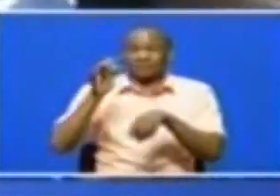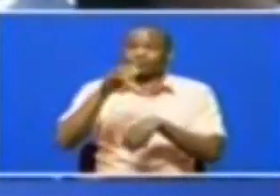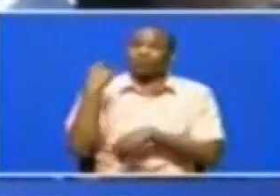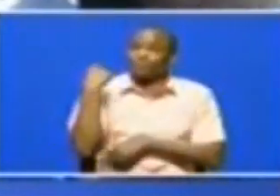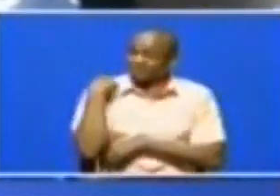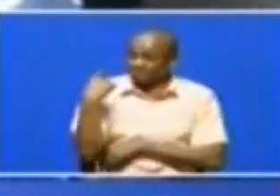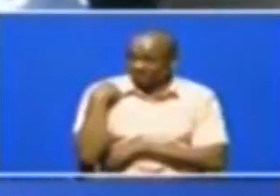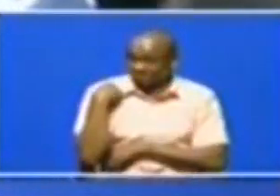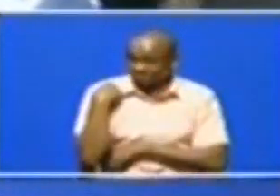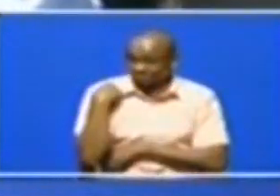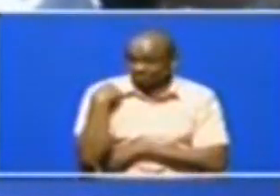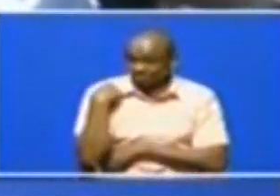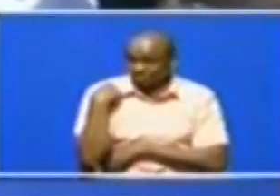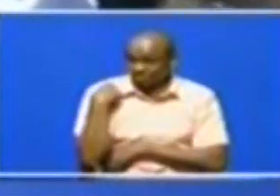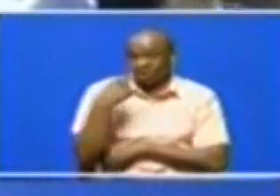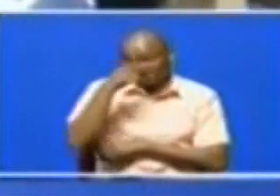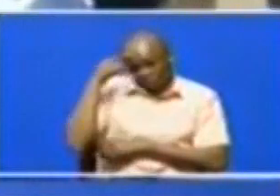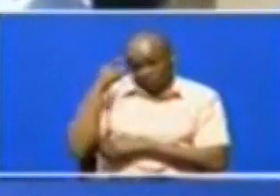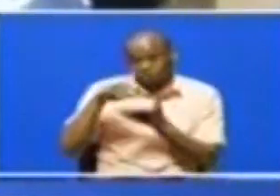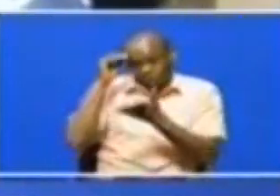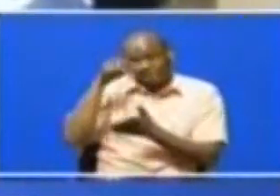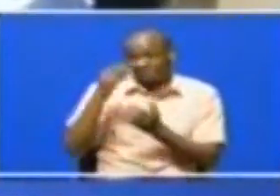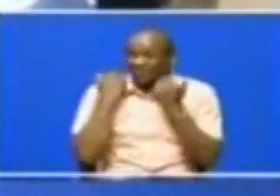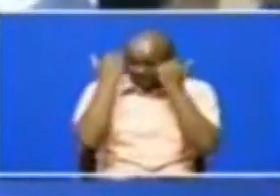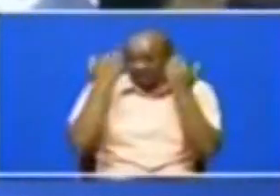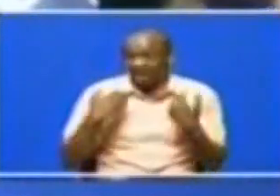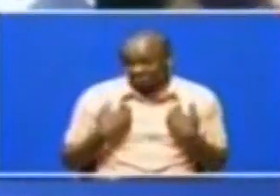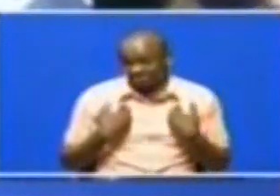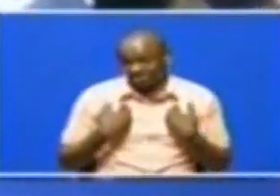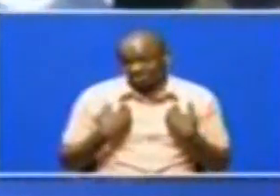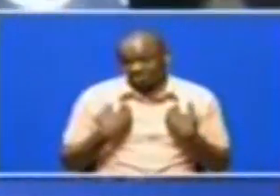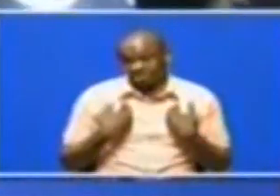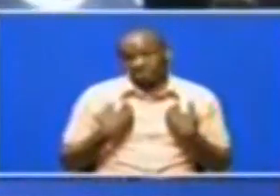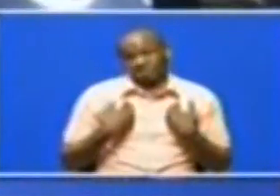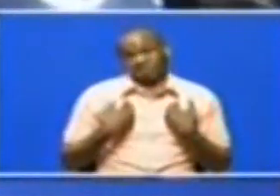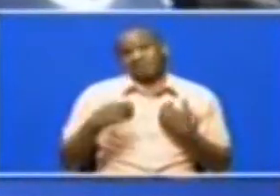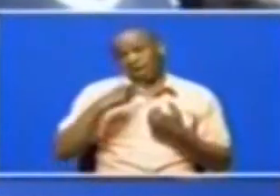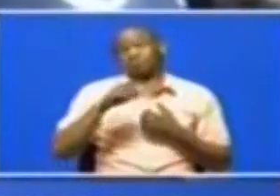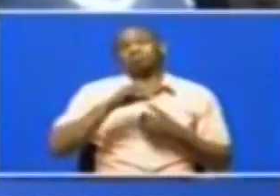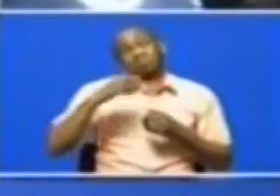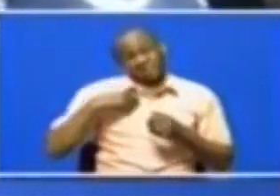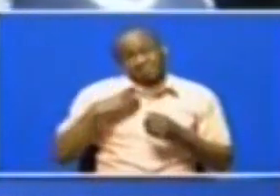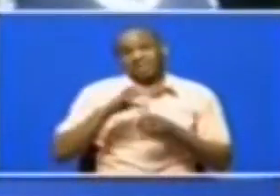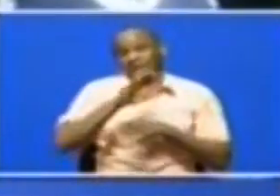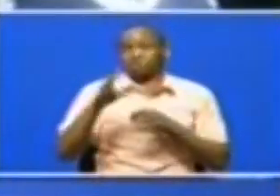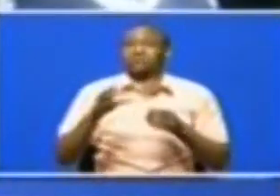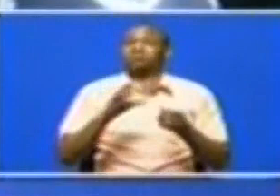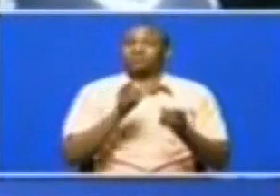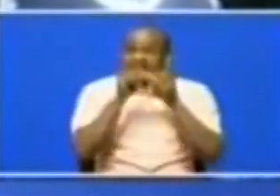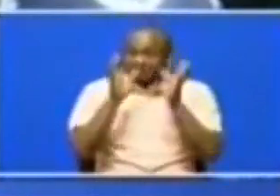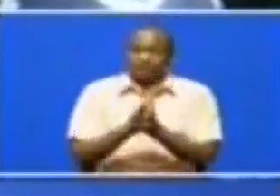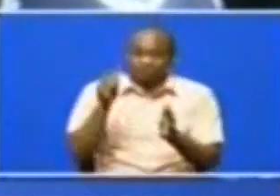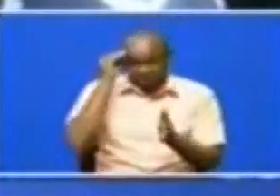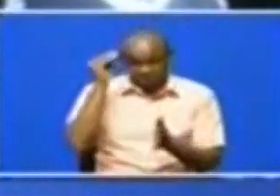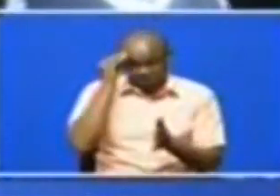yesterday, and because the students are traumatized, the sub-county director of education, the sub-county security team,